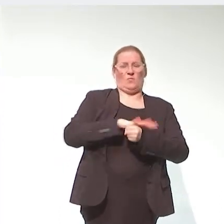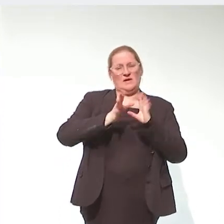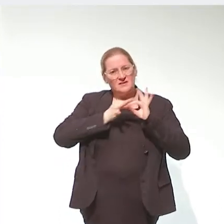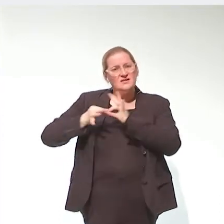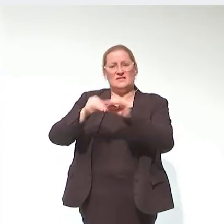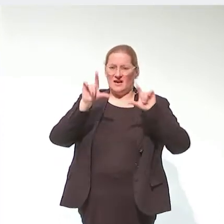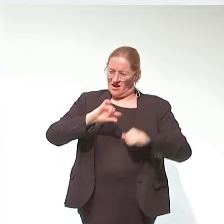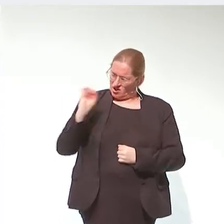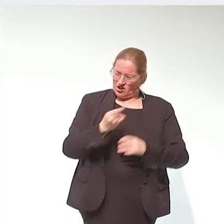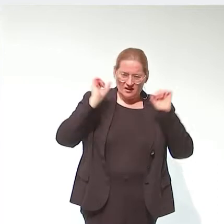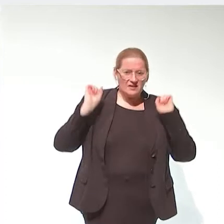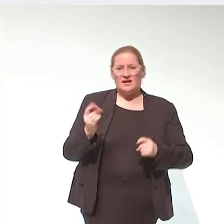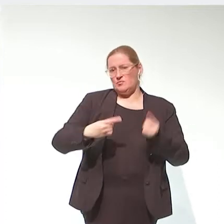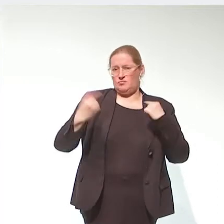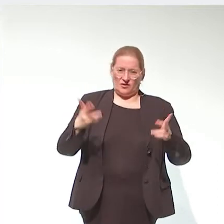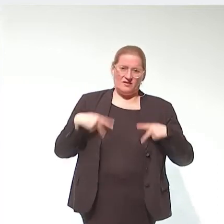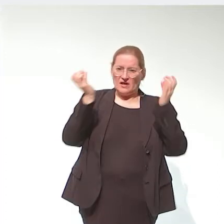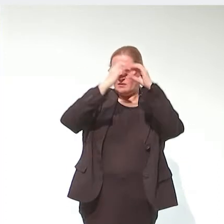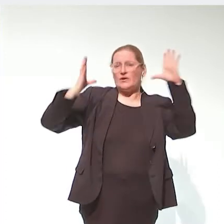you. Merci.